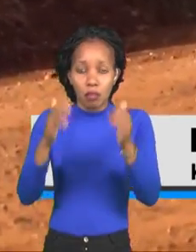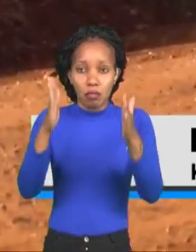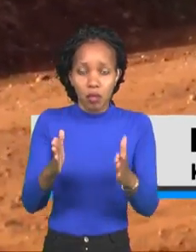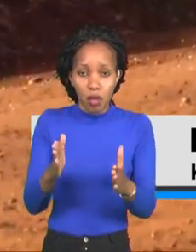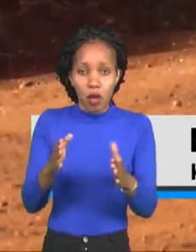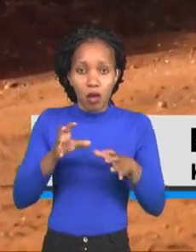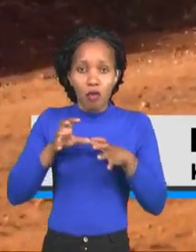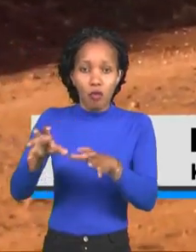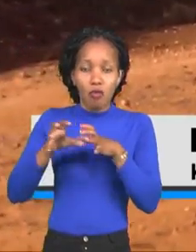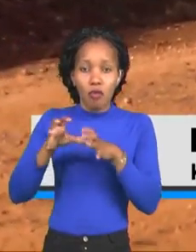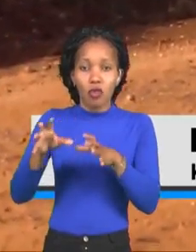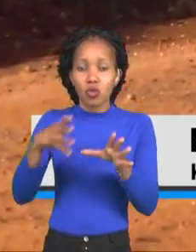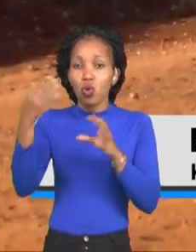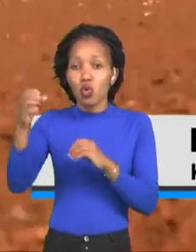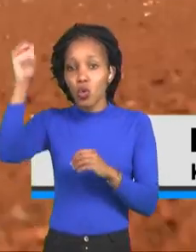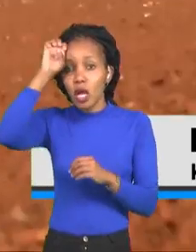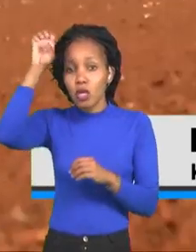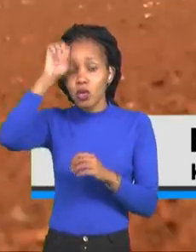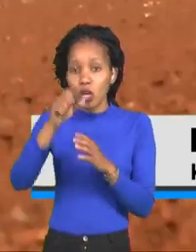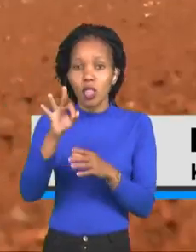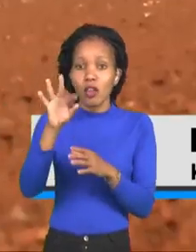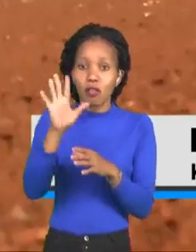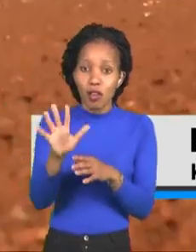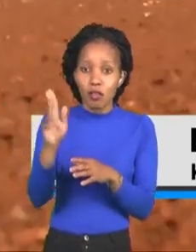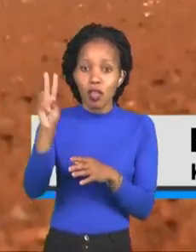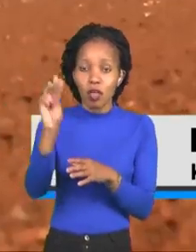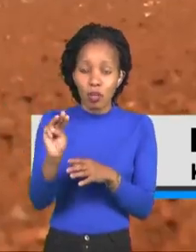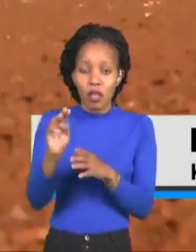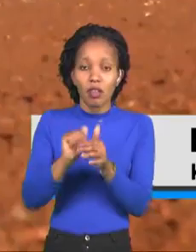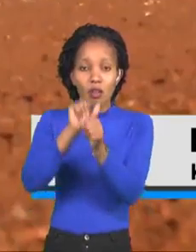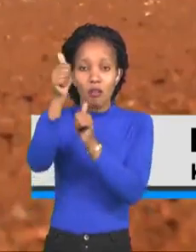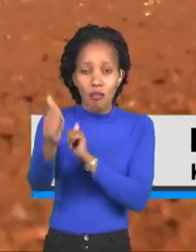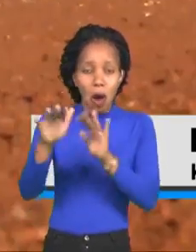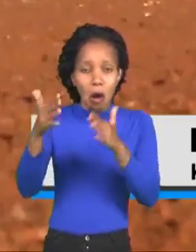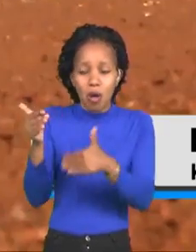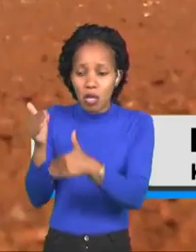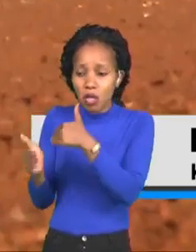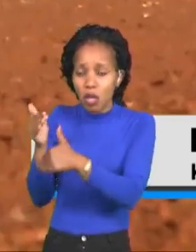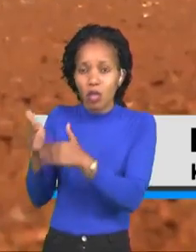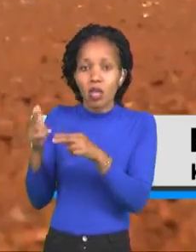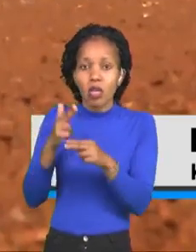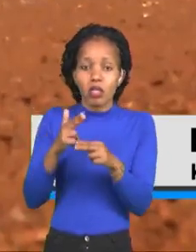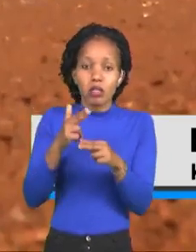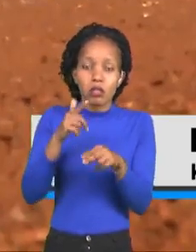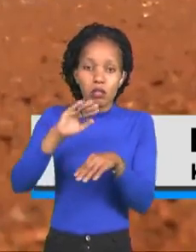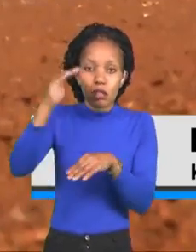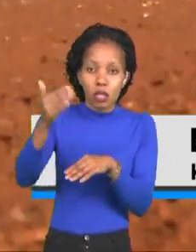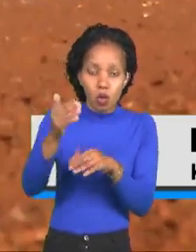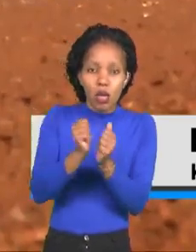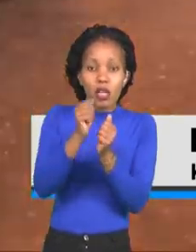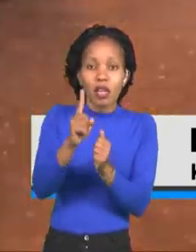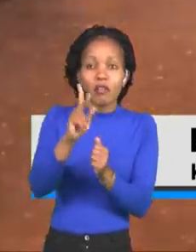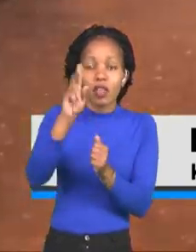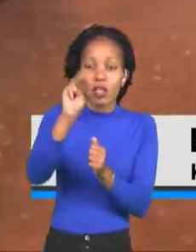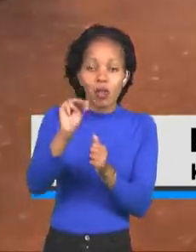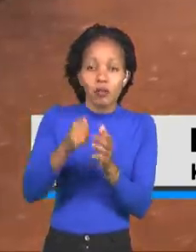to travel to running tracks in Eldoret, some 35 kilometers away, or in the neighboring town of Tambach, 11 kilometers away. As